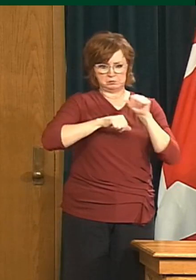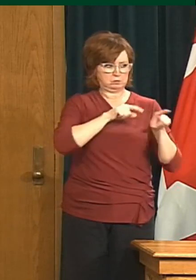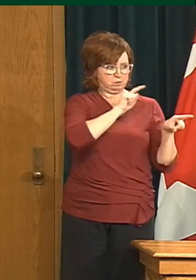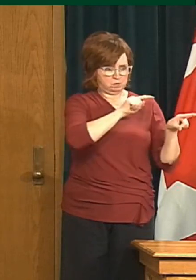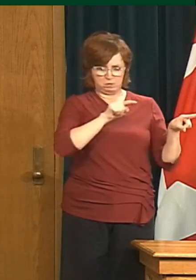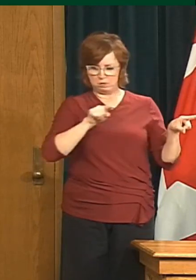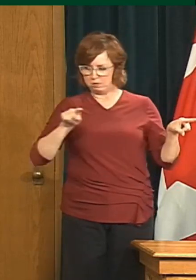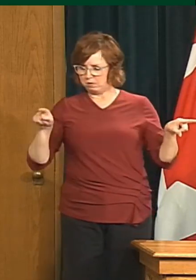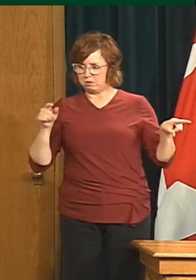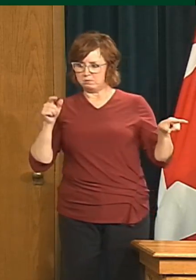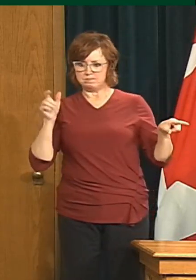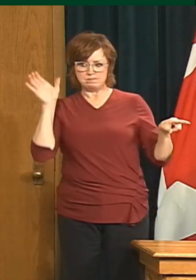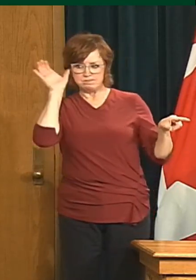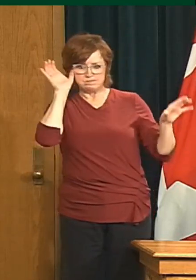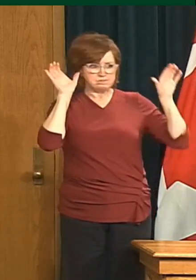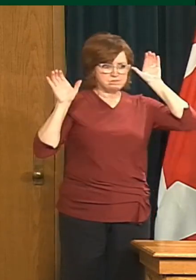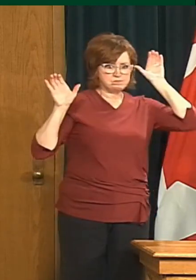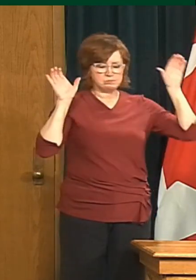ensure that we are